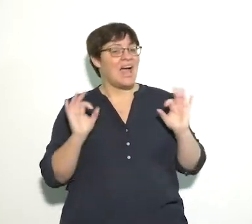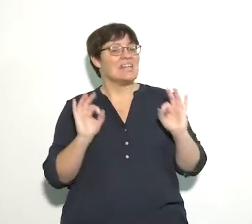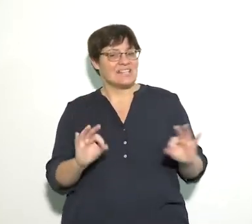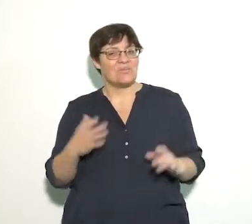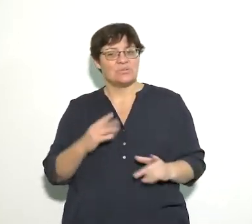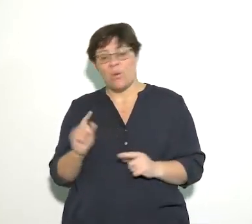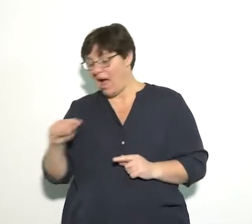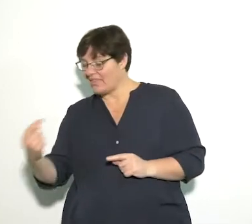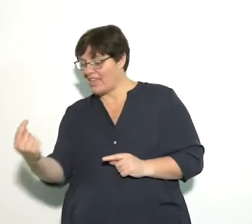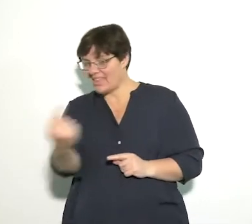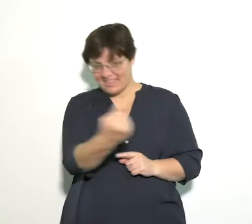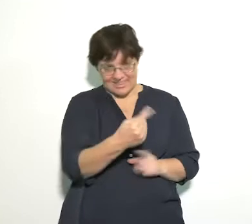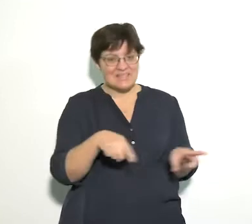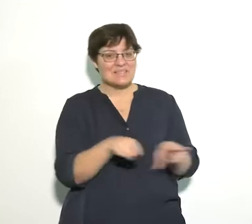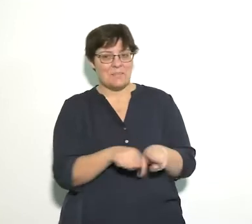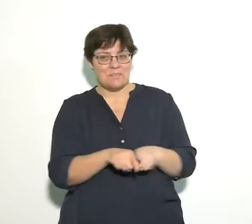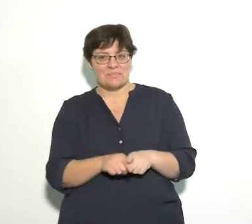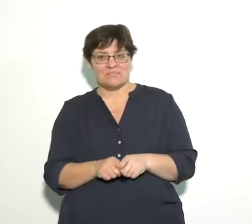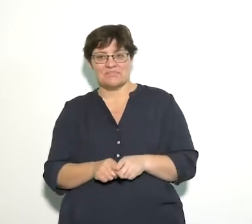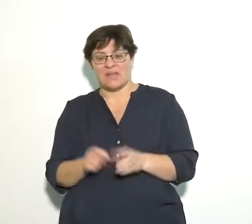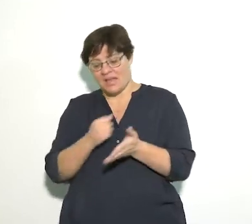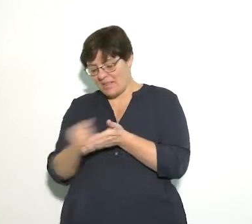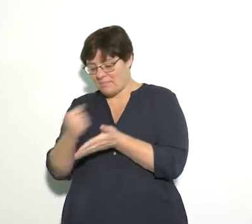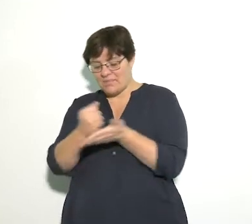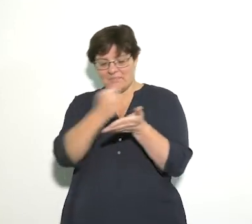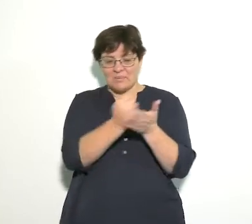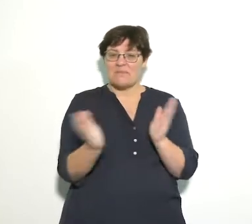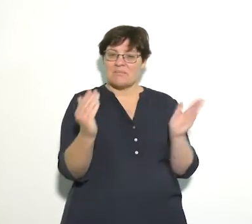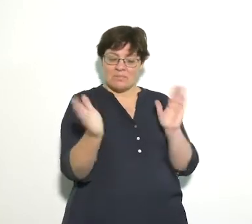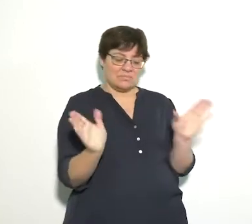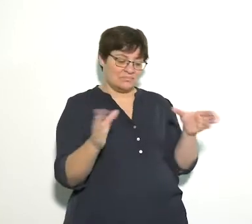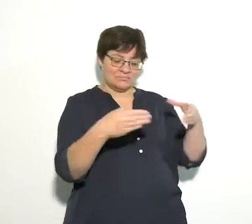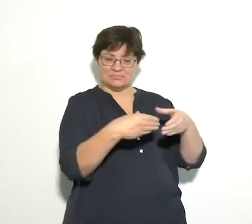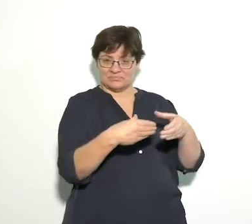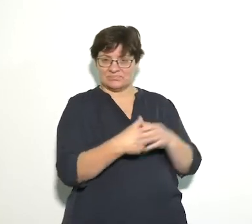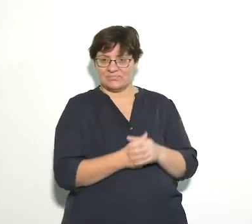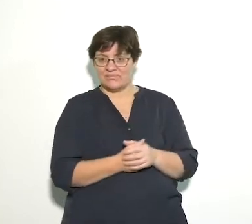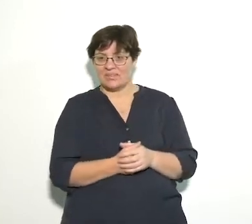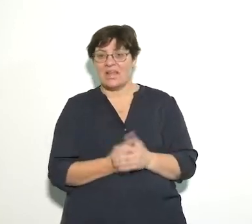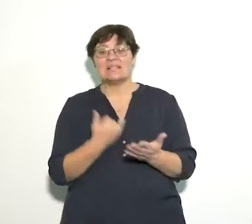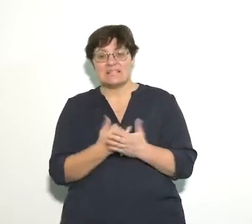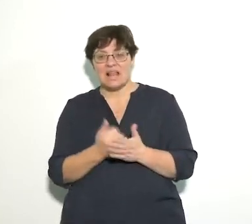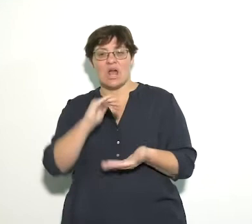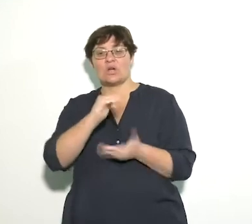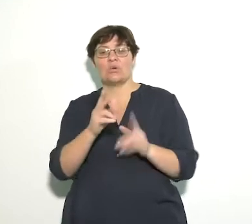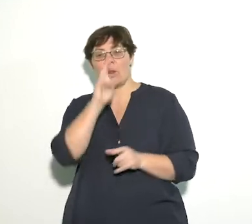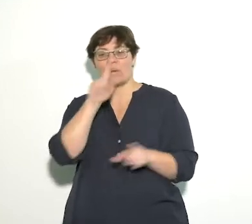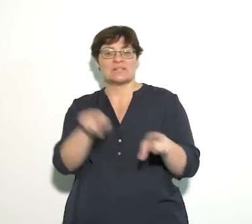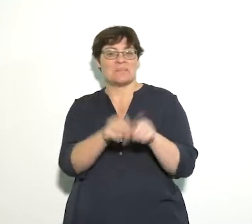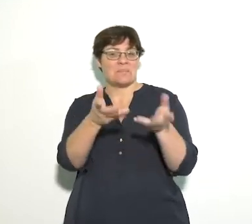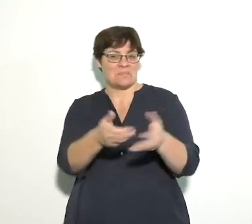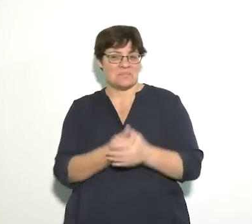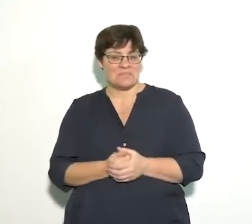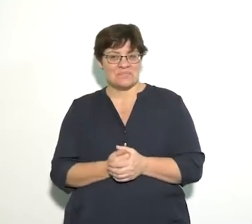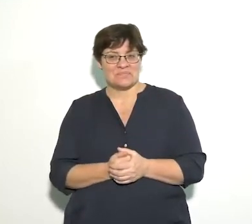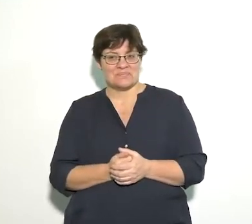And that's exactly what I do with the rest of it. I would then put glue on the next flap, and assemble until I've got my cube that looks